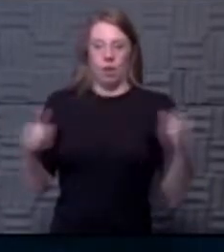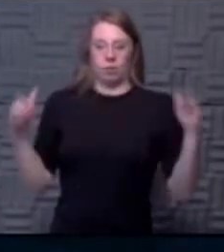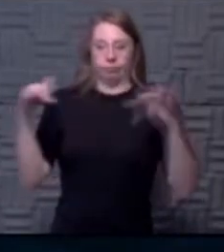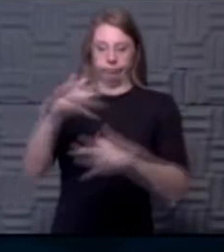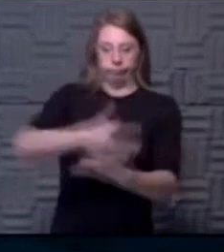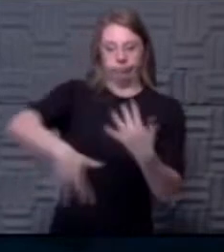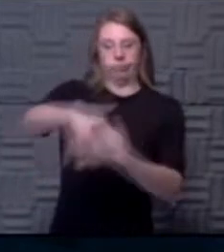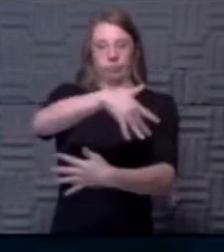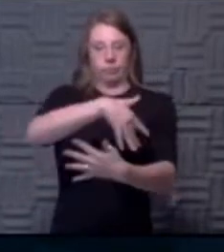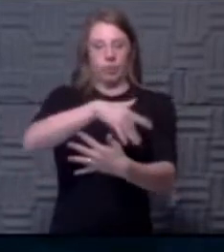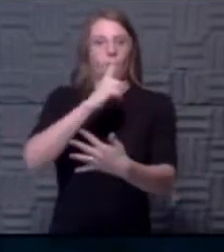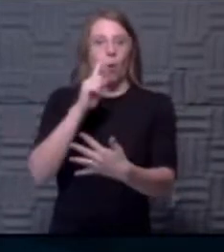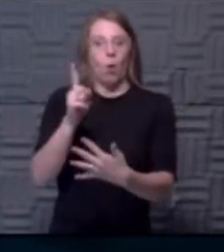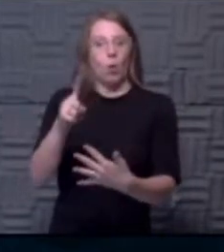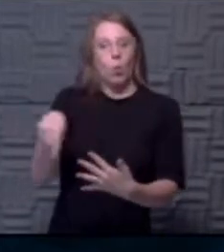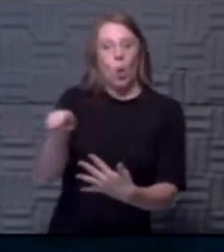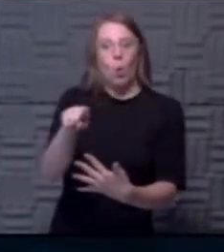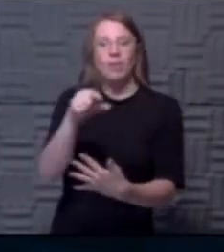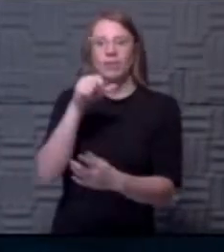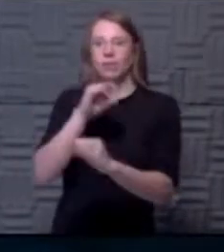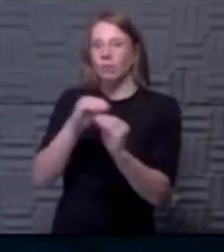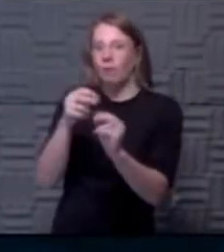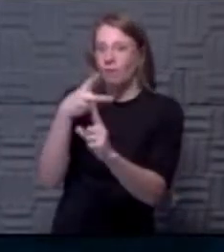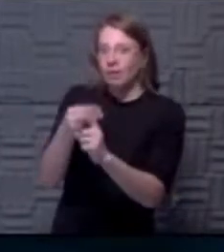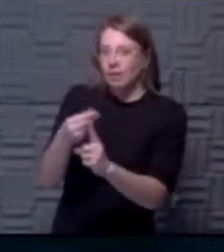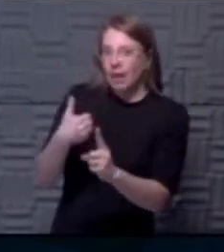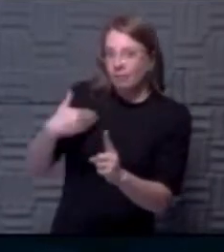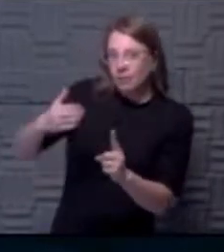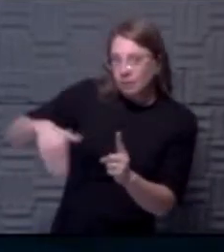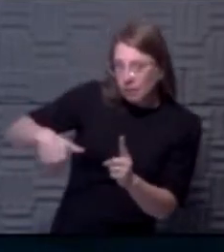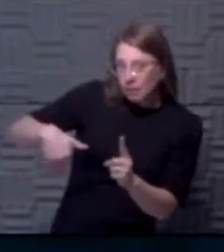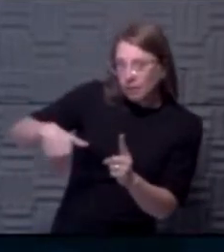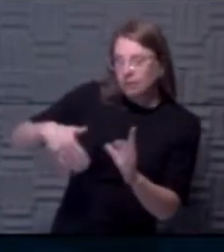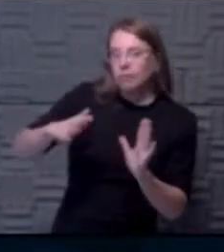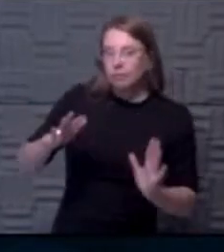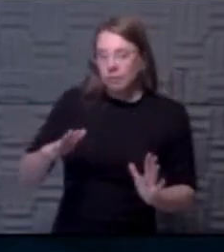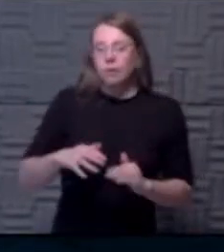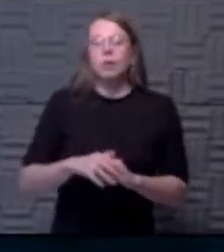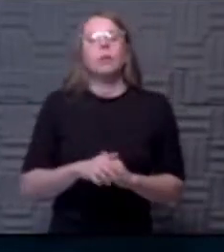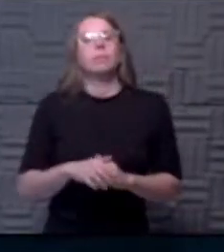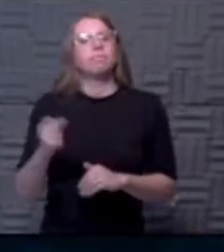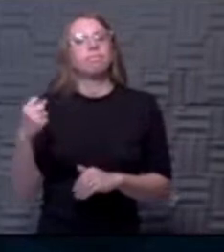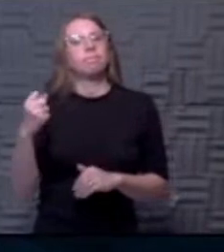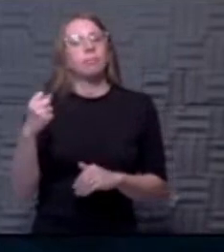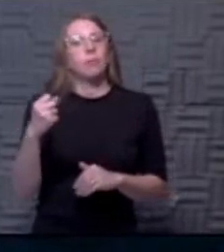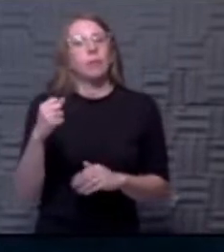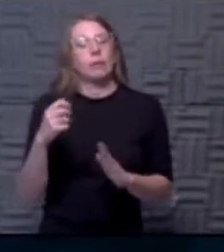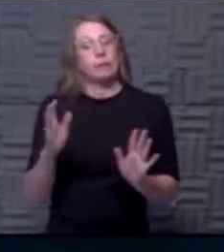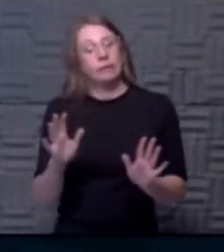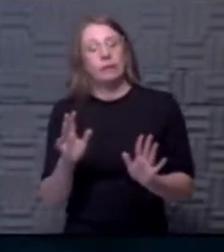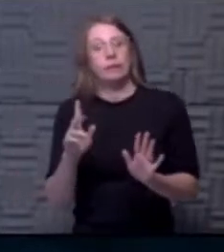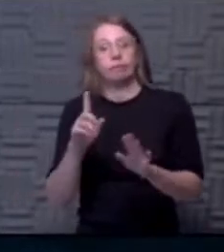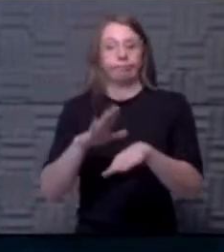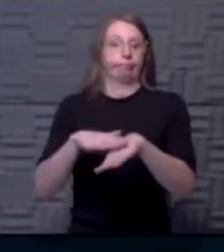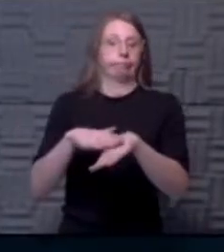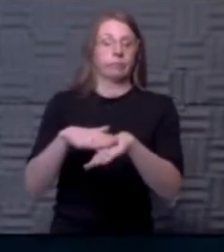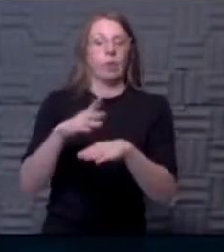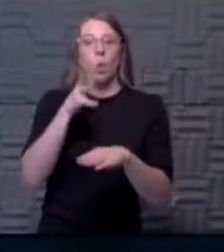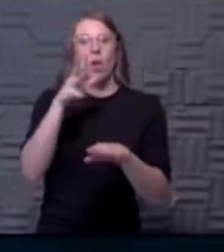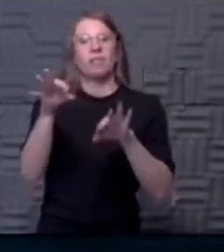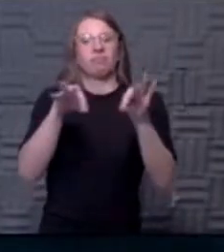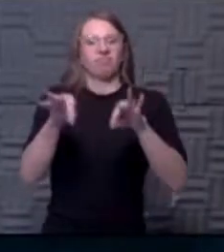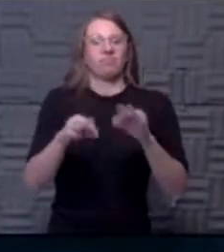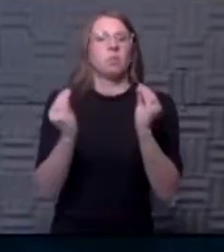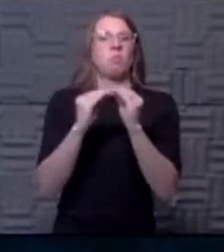interacting, especially for those that are unvaccinated in our communities. So. That's a primer. I think we'll talk about that much more as the